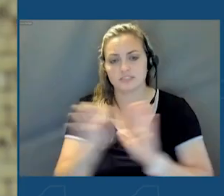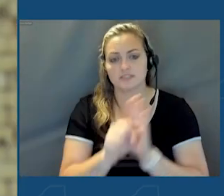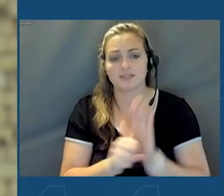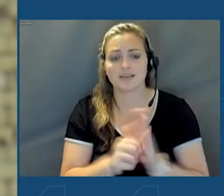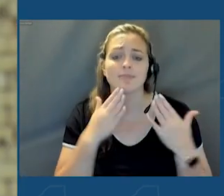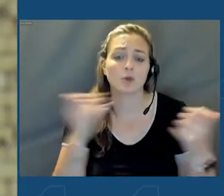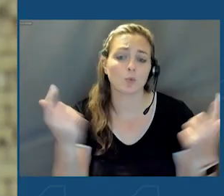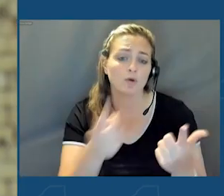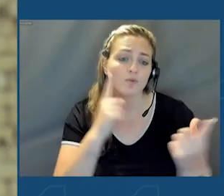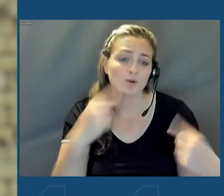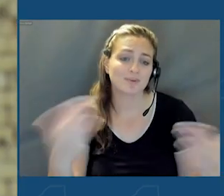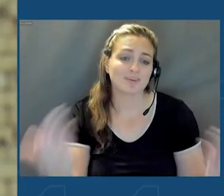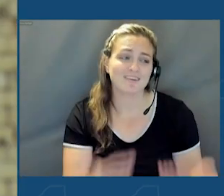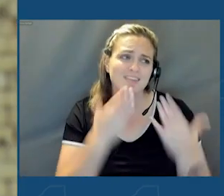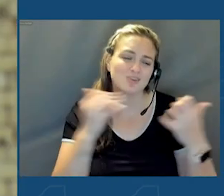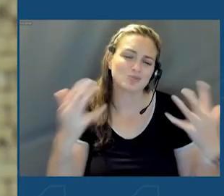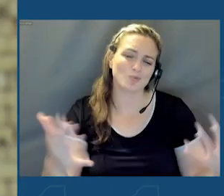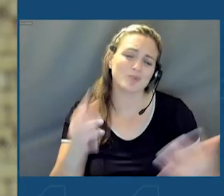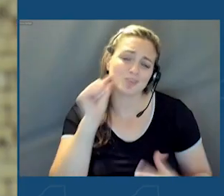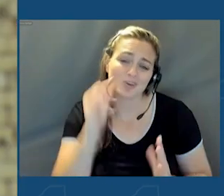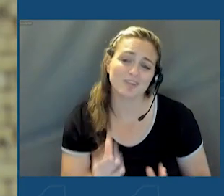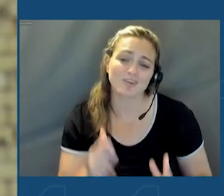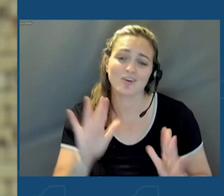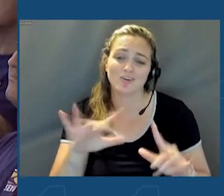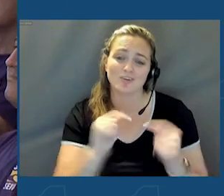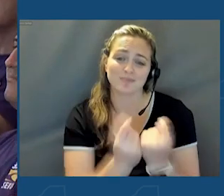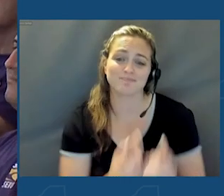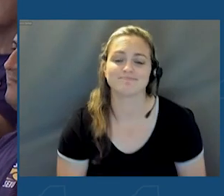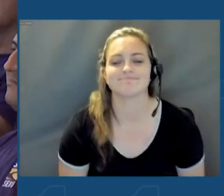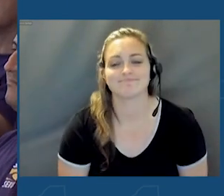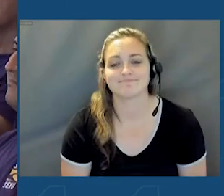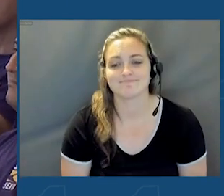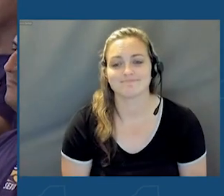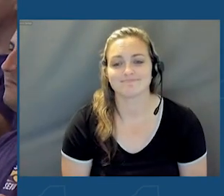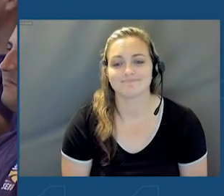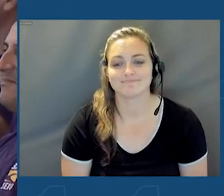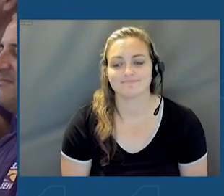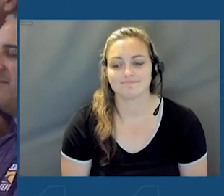all for being here, and thank you so much to the governor and her team.